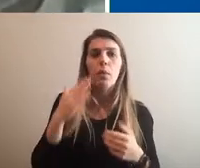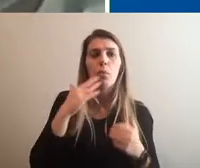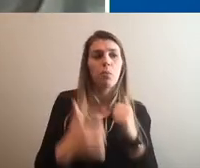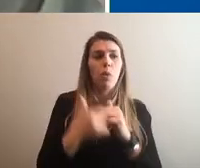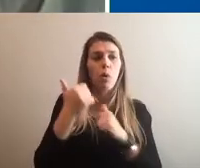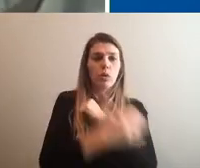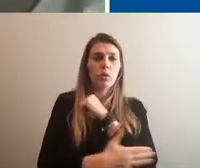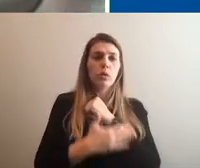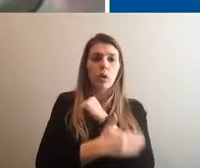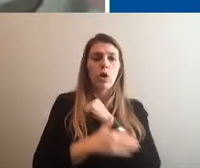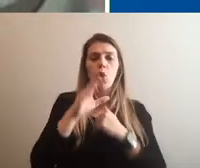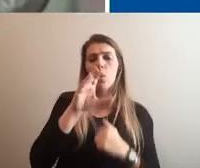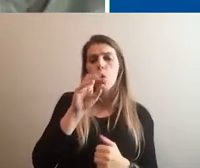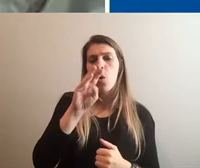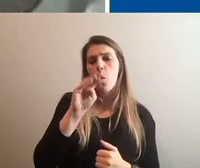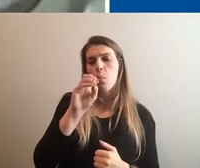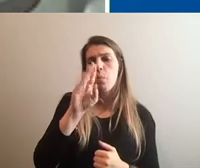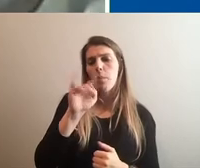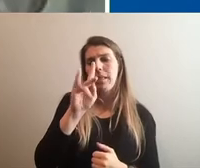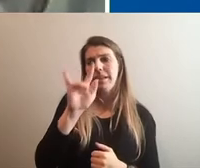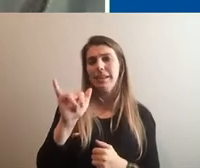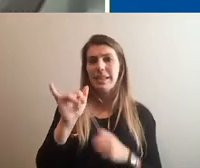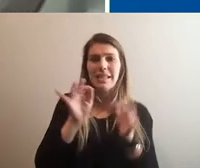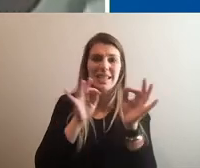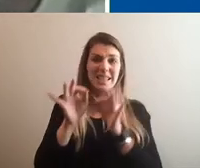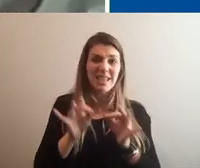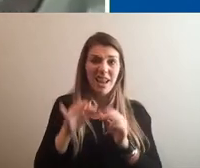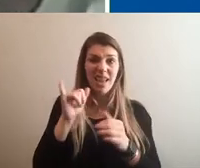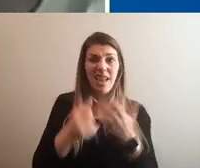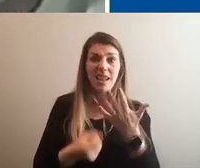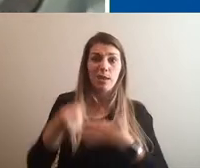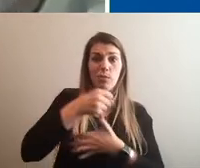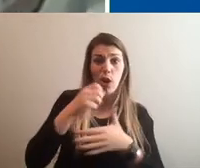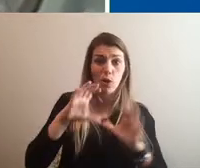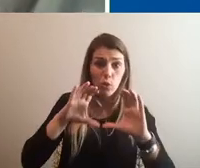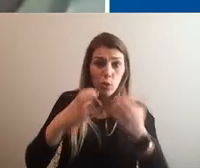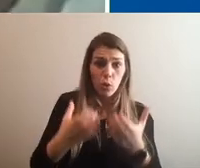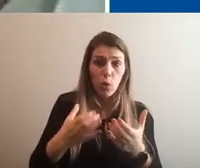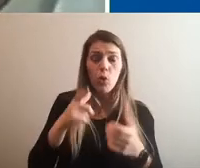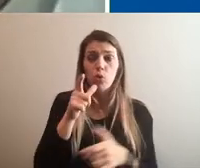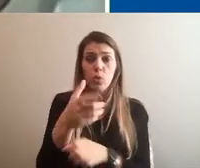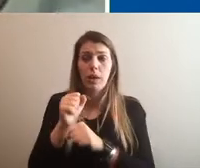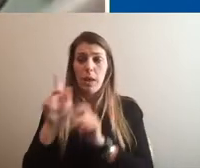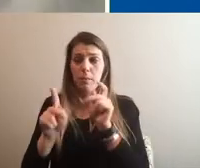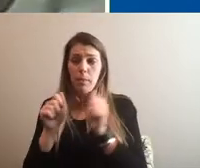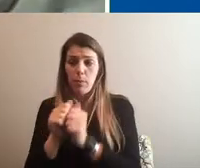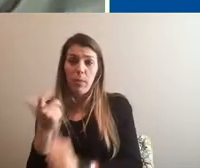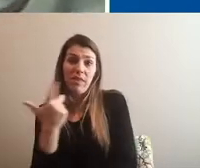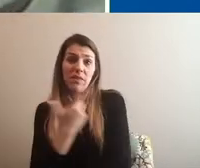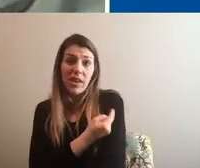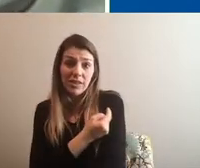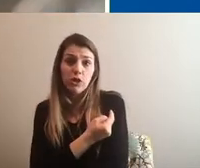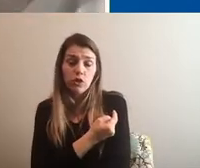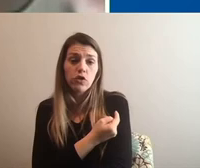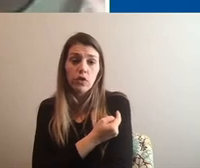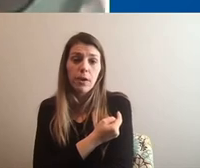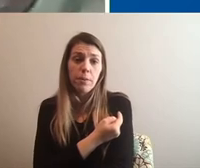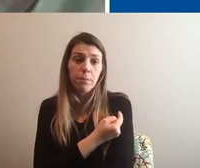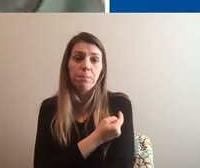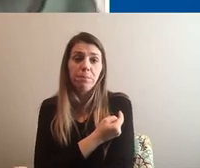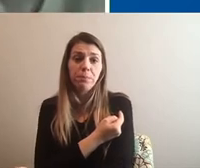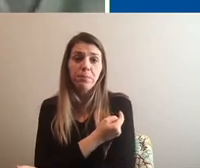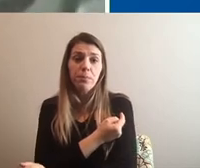word comorbidities were being described as a priority group for people to receive vaccination, for example, it